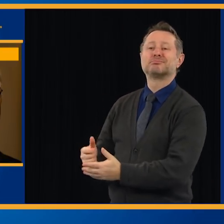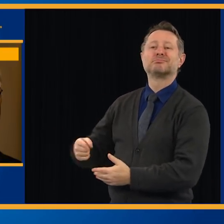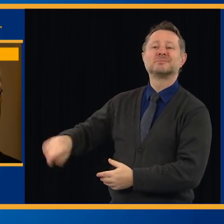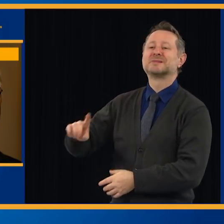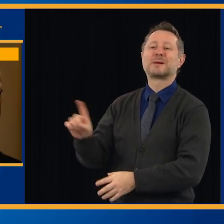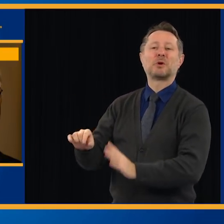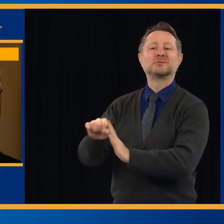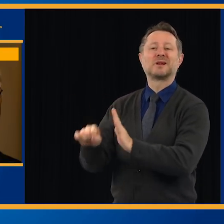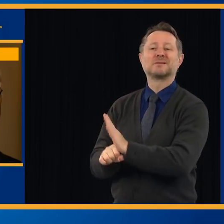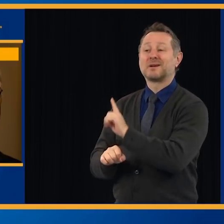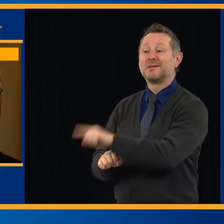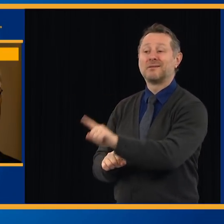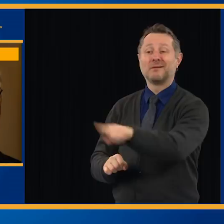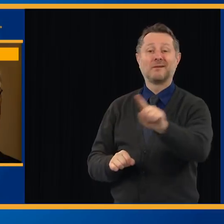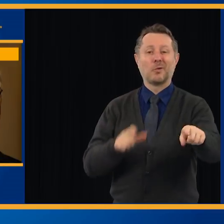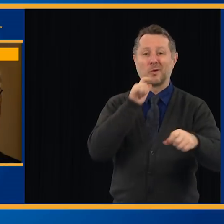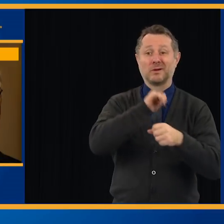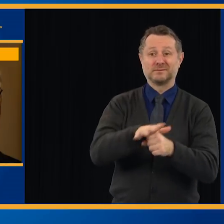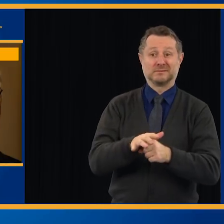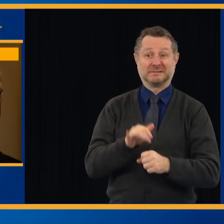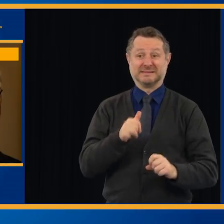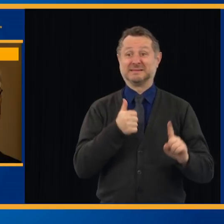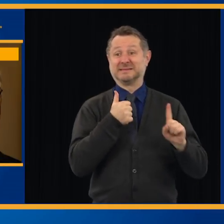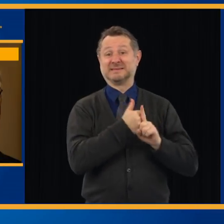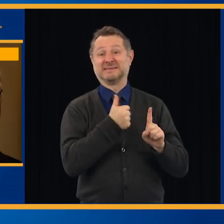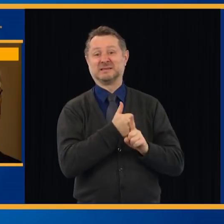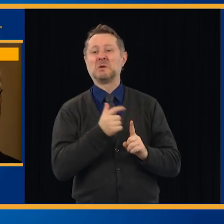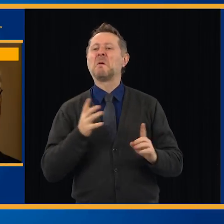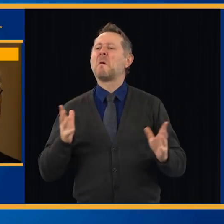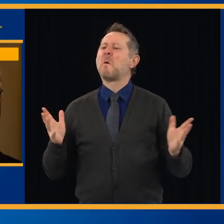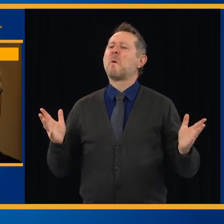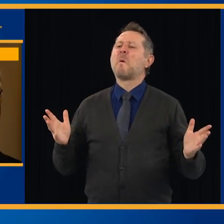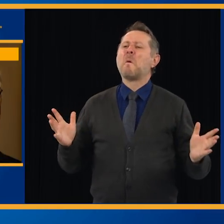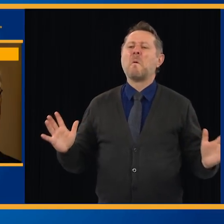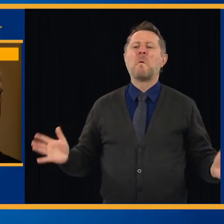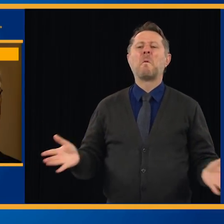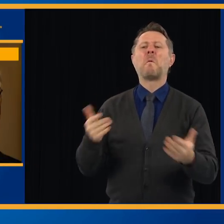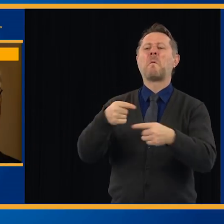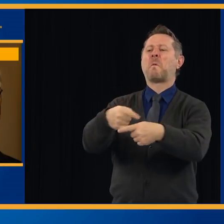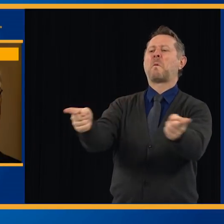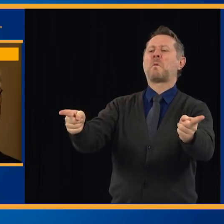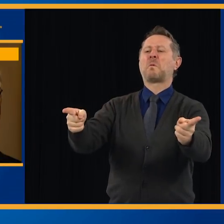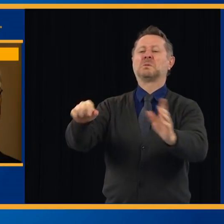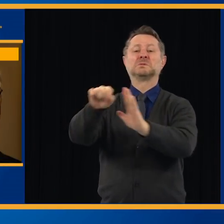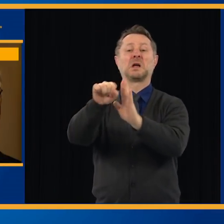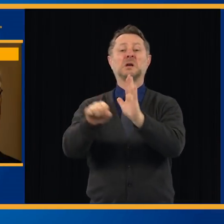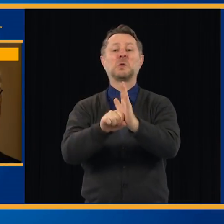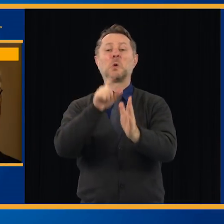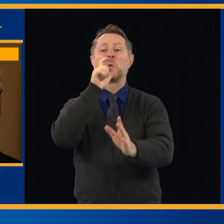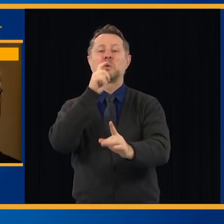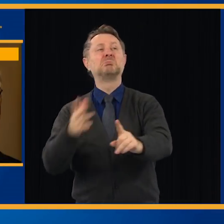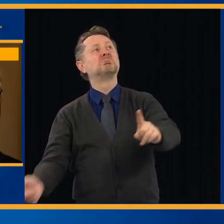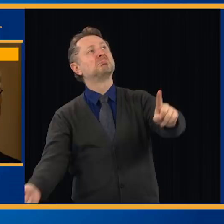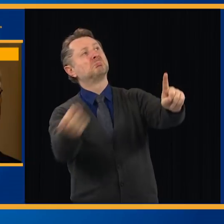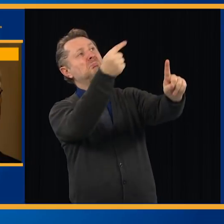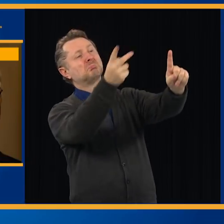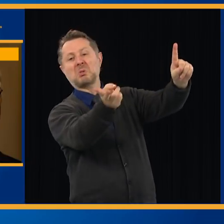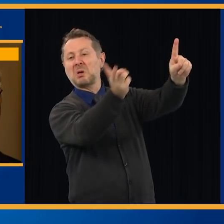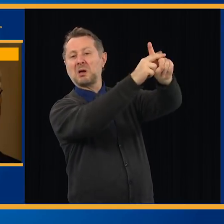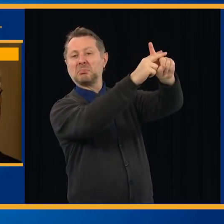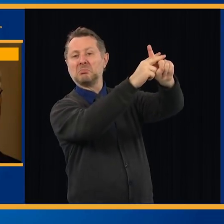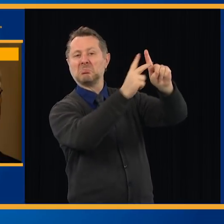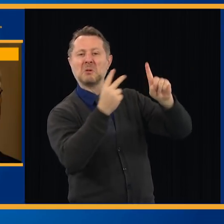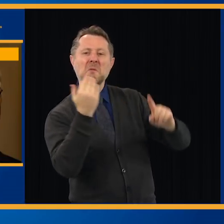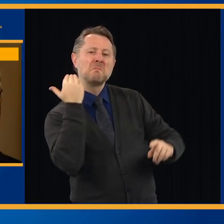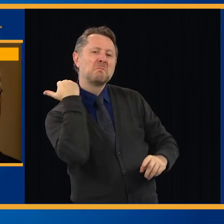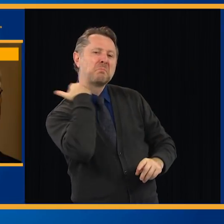He went so far as to say, well, he'd be in favor of the states going bankrupt. First, states